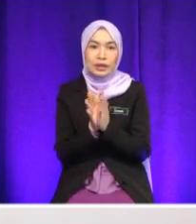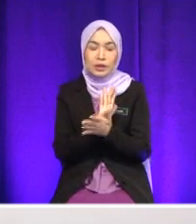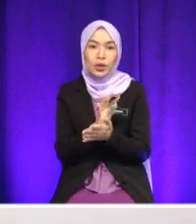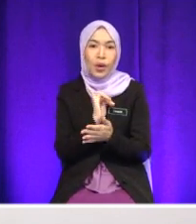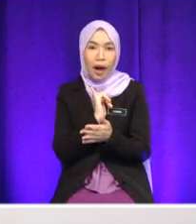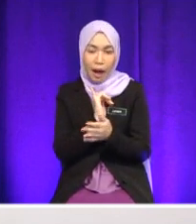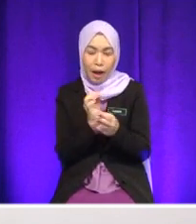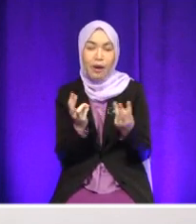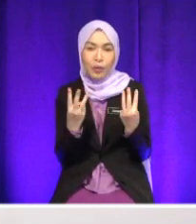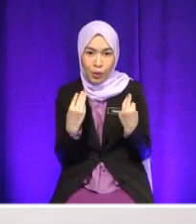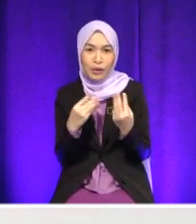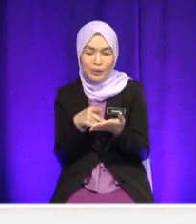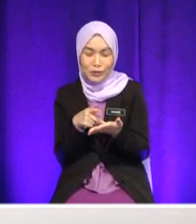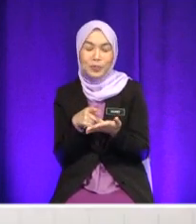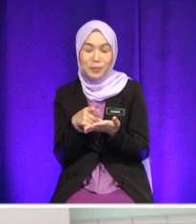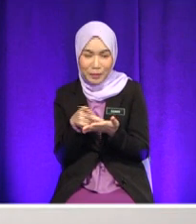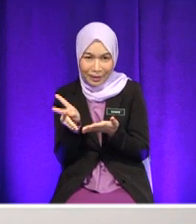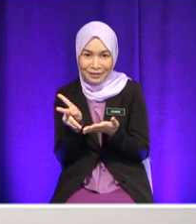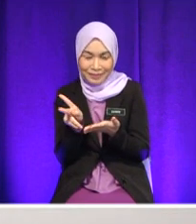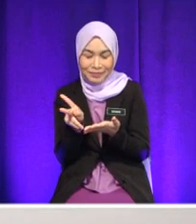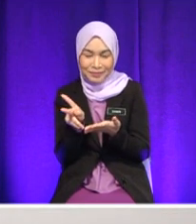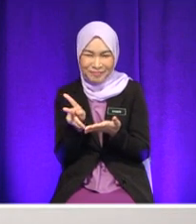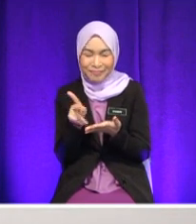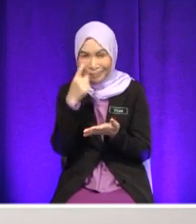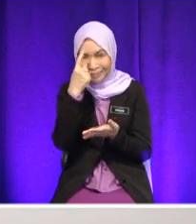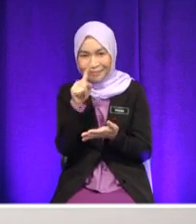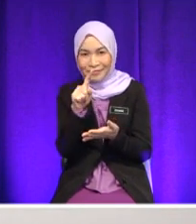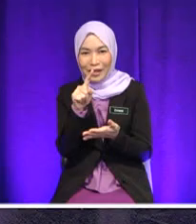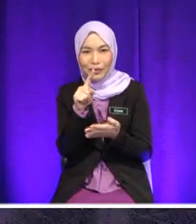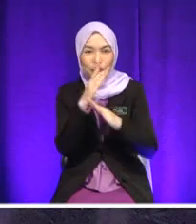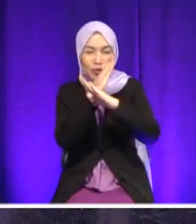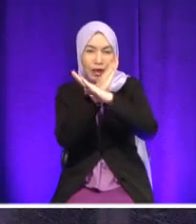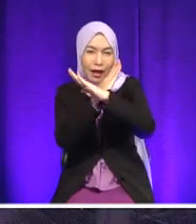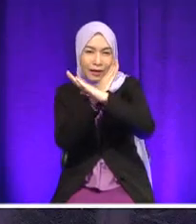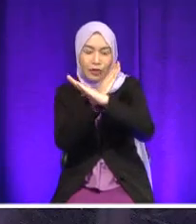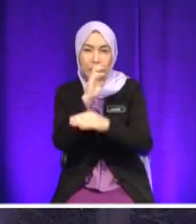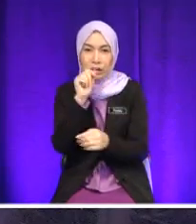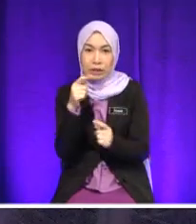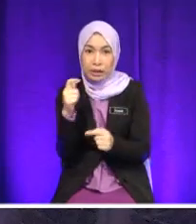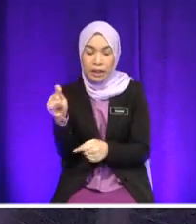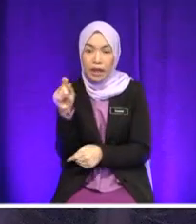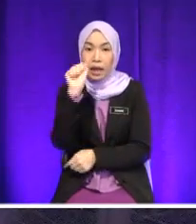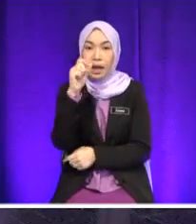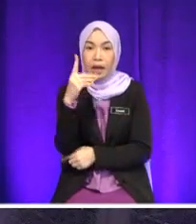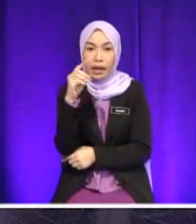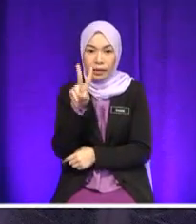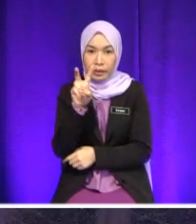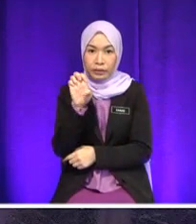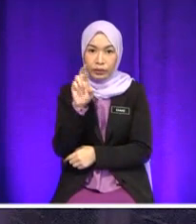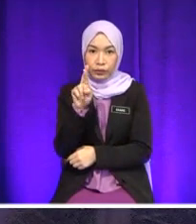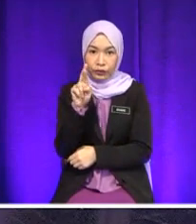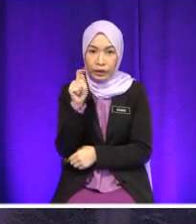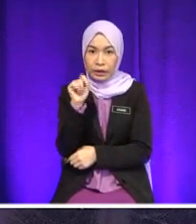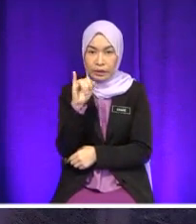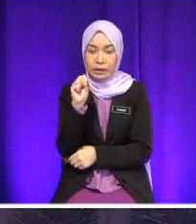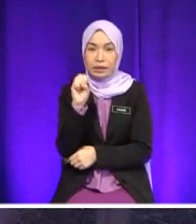that. So Eugene would rather pay for it, is it? Yeah. Okay, it's interesting though. Like maybe it's I don't know. Like